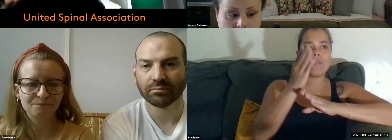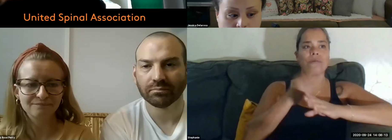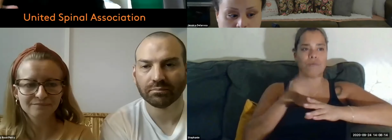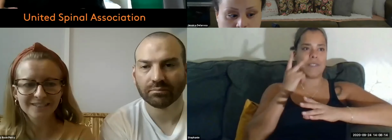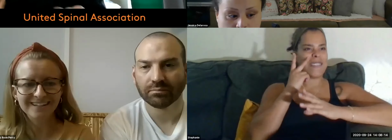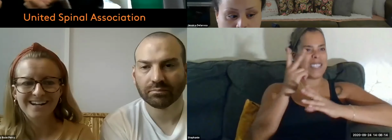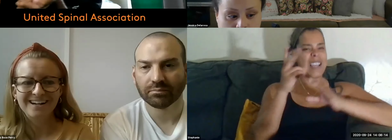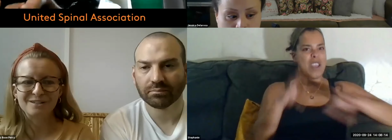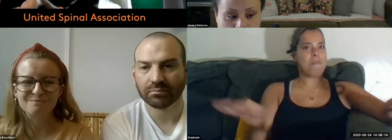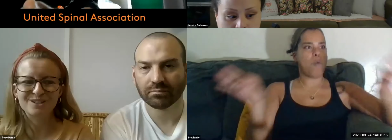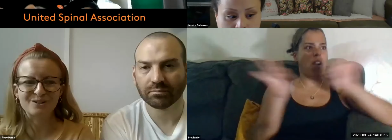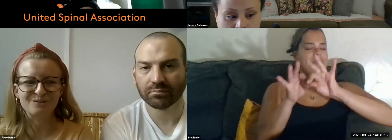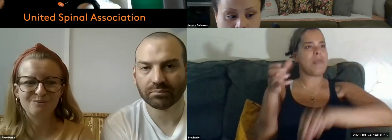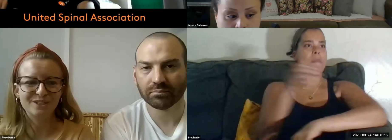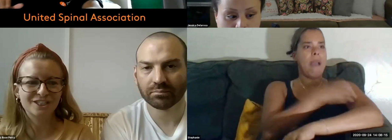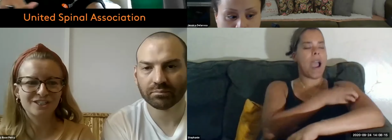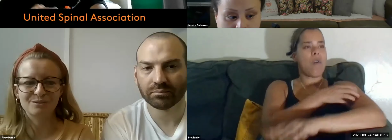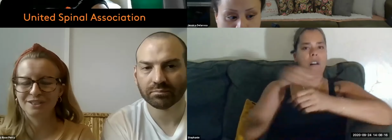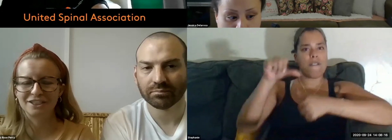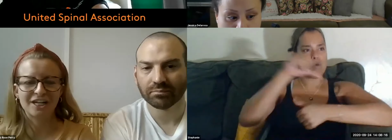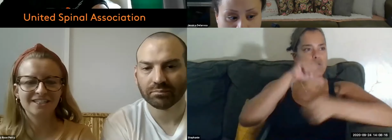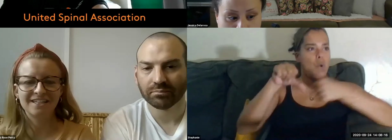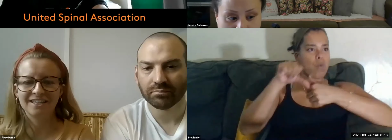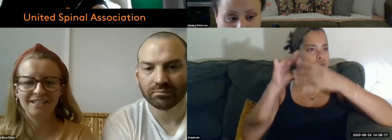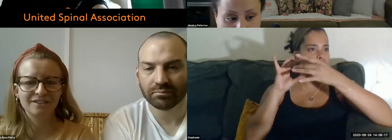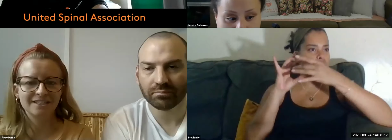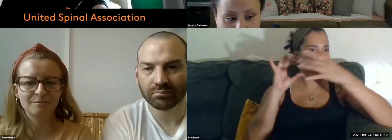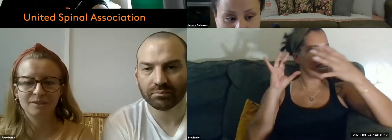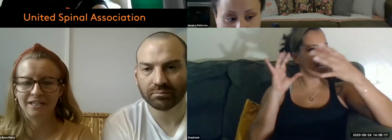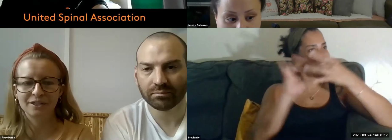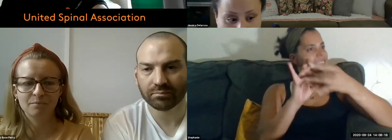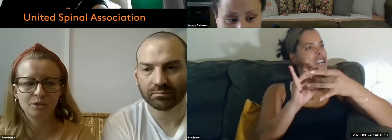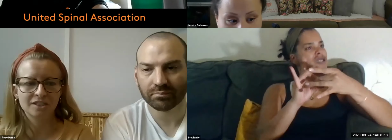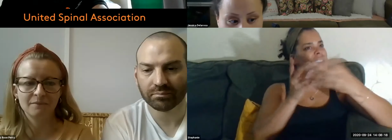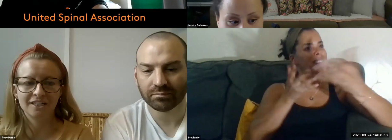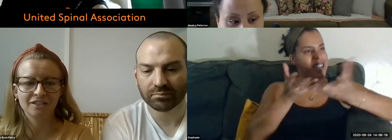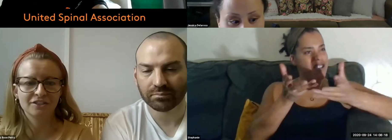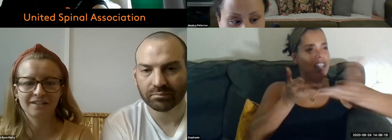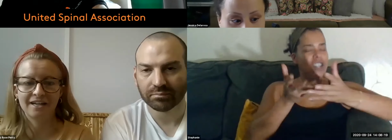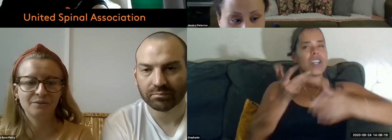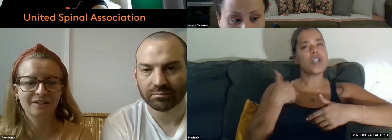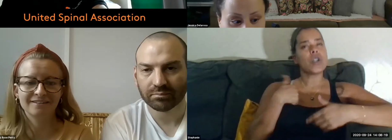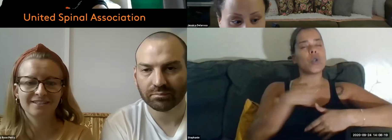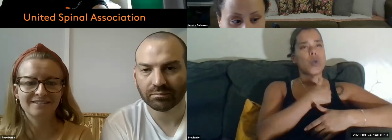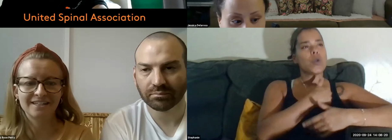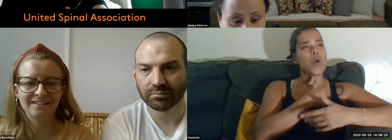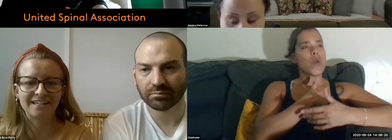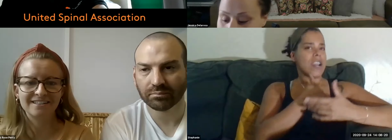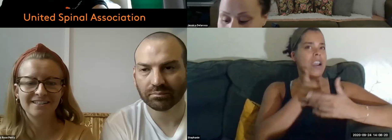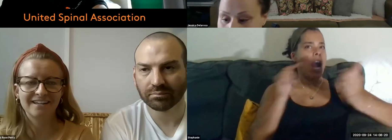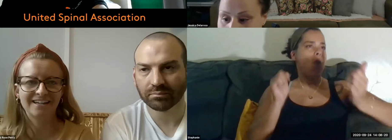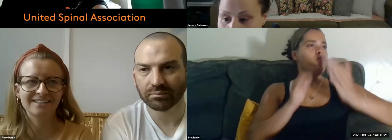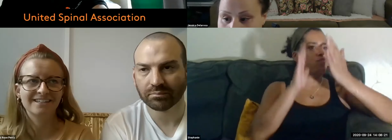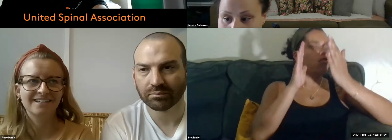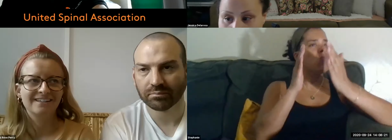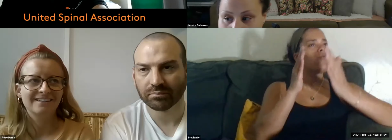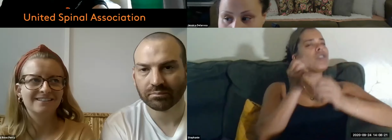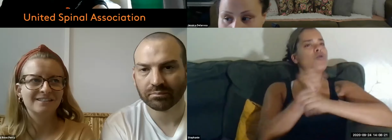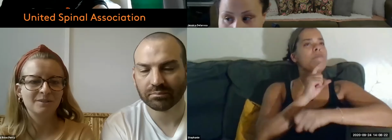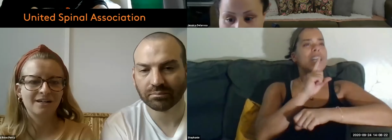connection. So we just are really trying to take an interdisciplinary approach to making sure that anyone can stay connected,